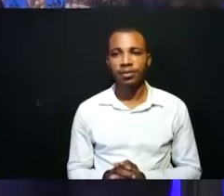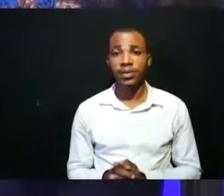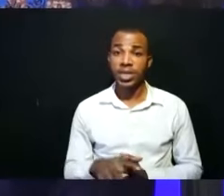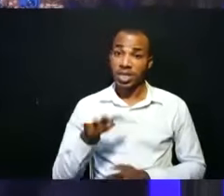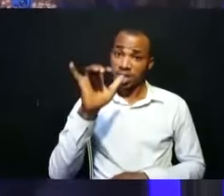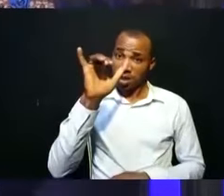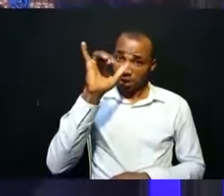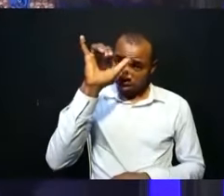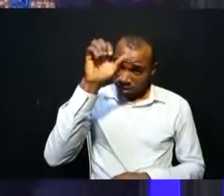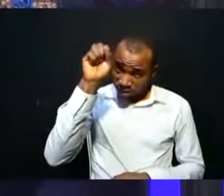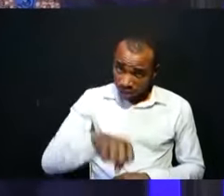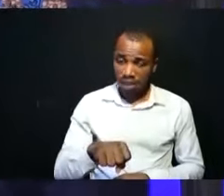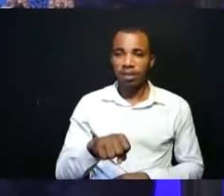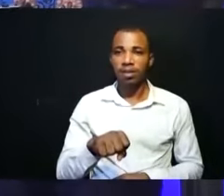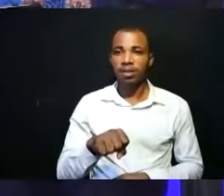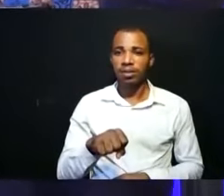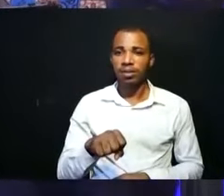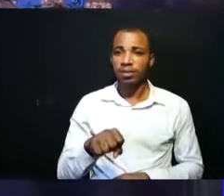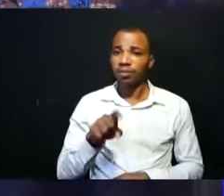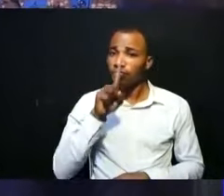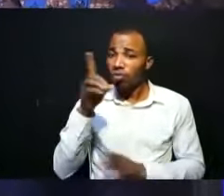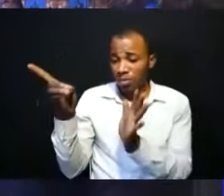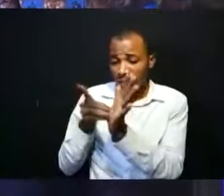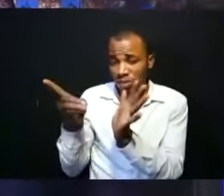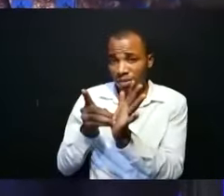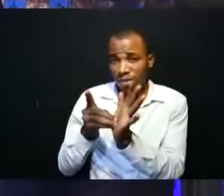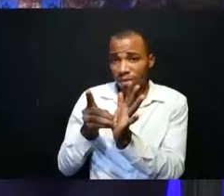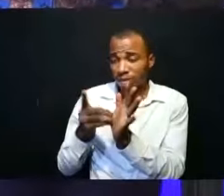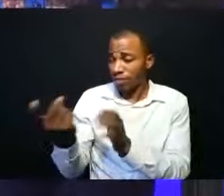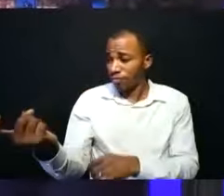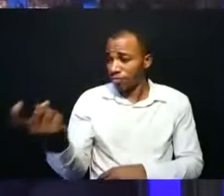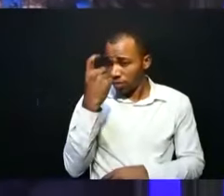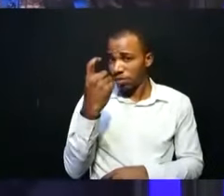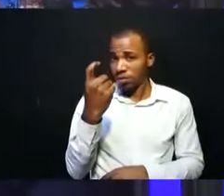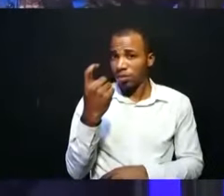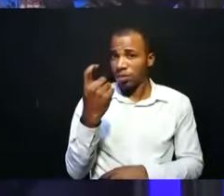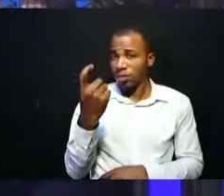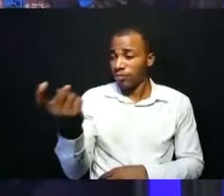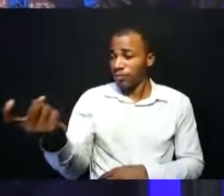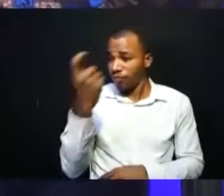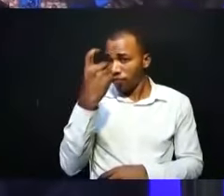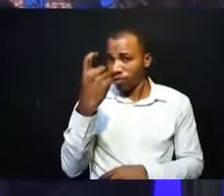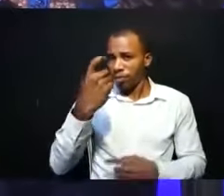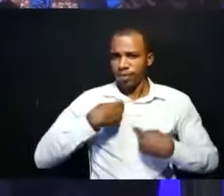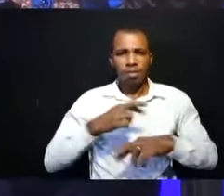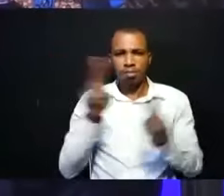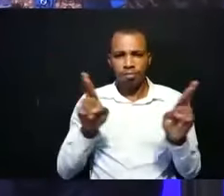Yes, the worst has overtaken you. Okay, face the